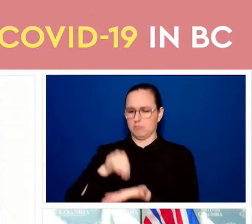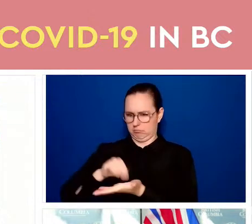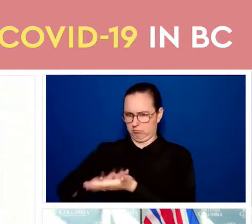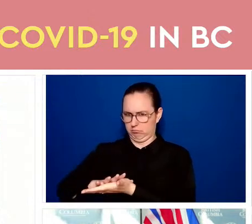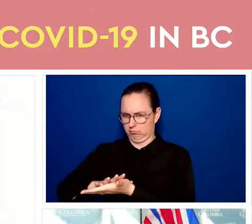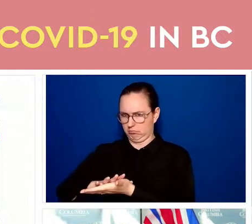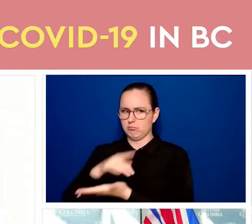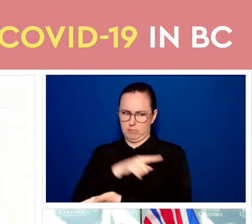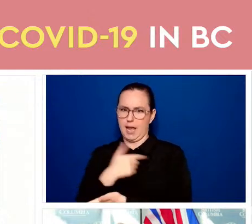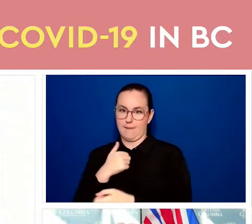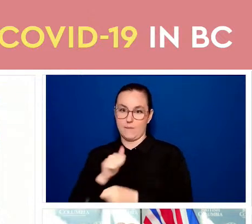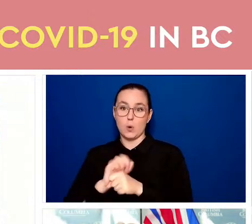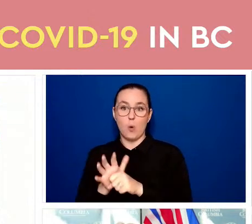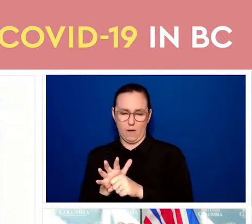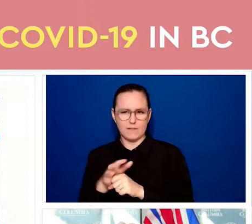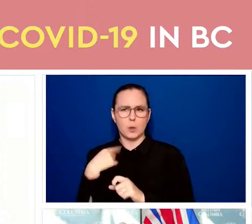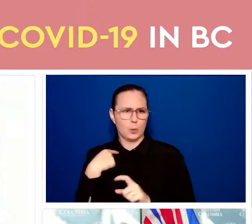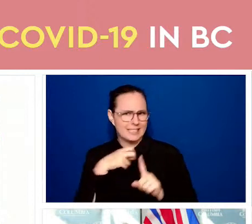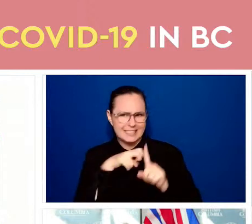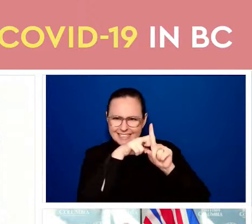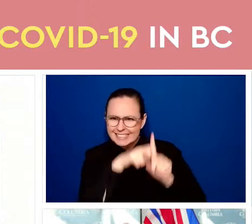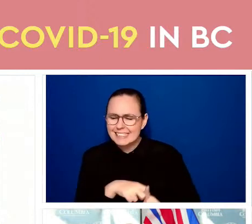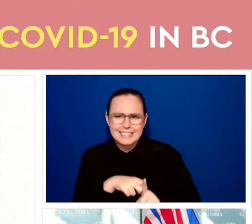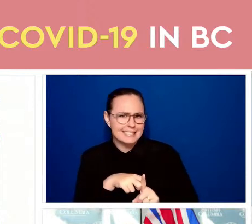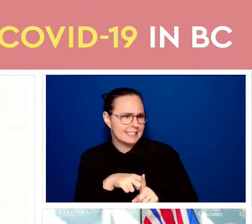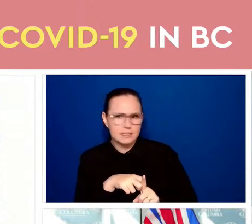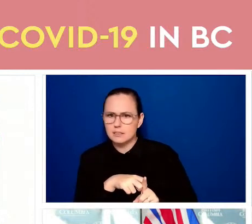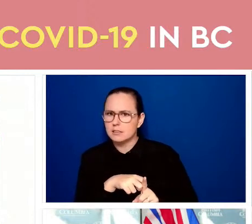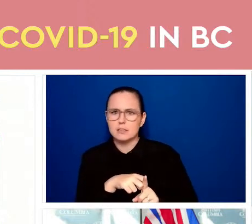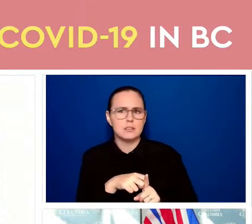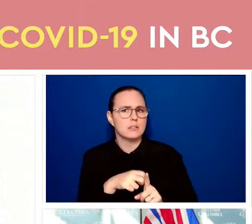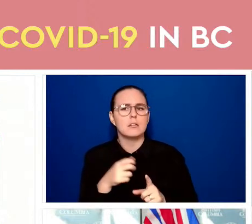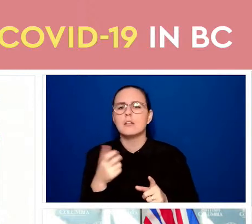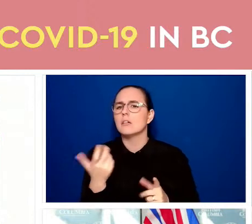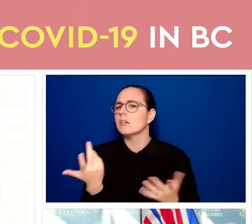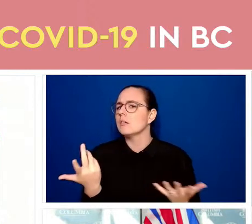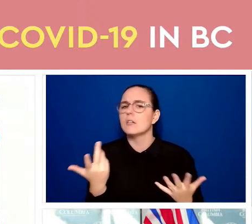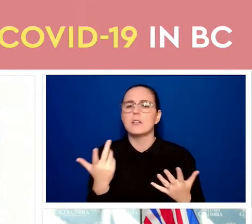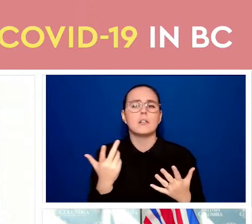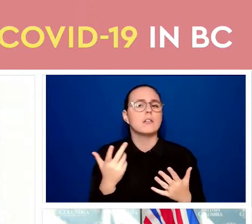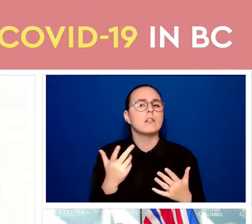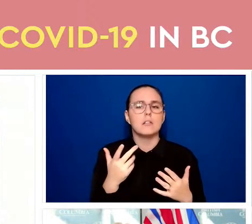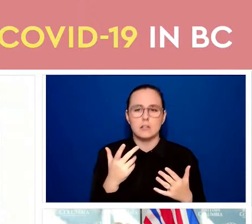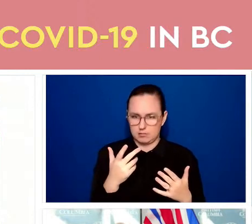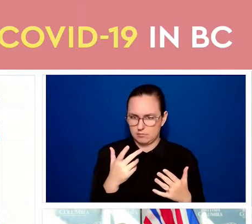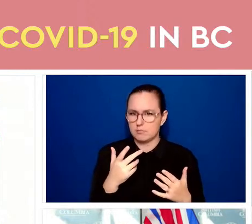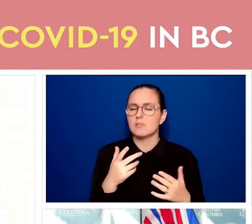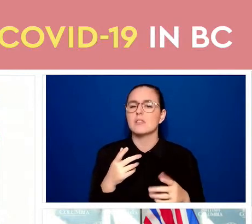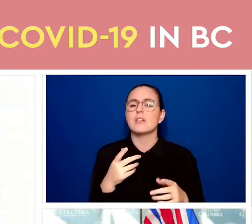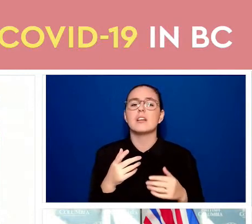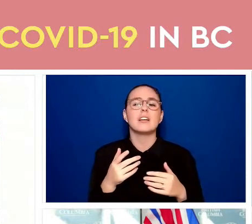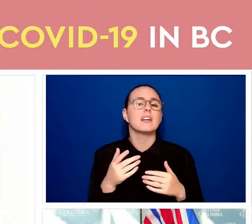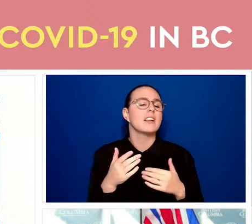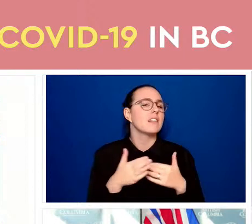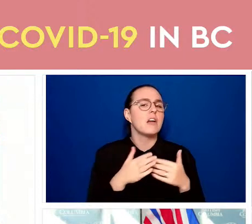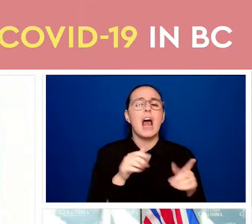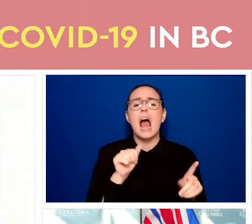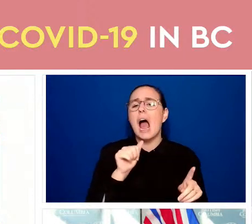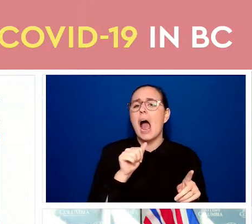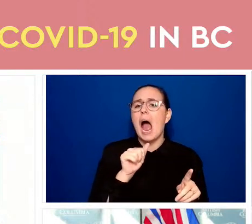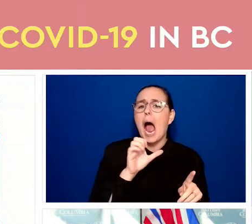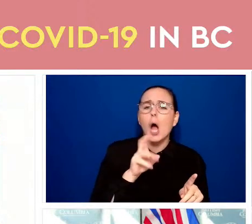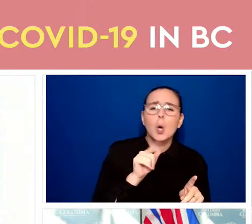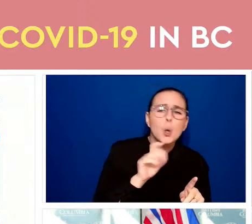that we follow over time, even though it's not on the acute illness and the weekly surveillance